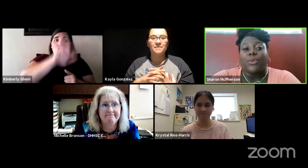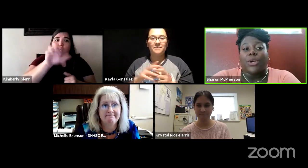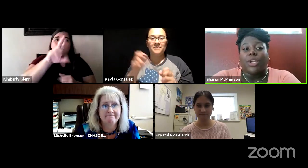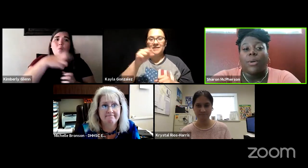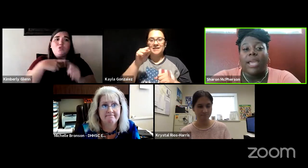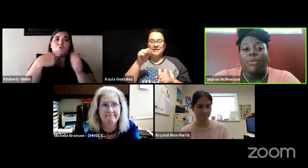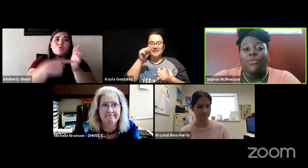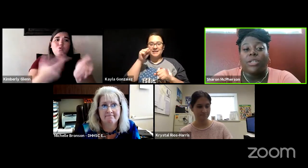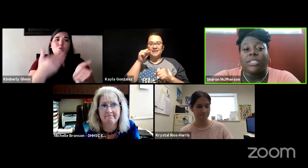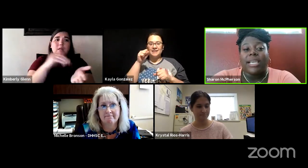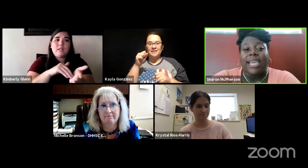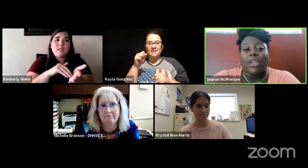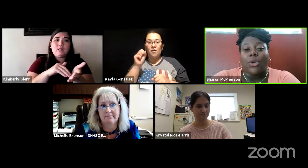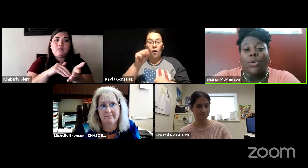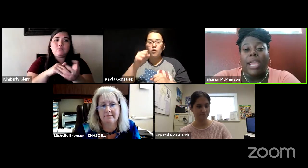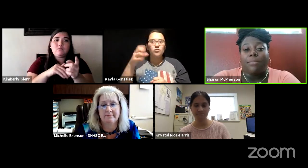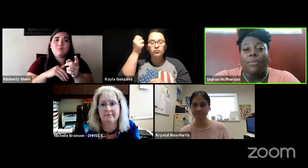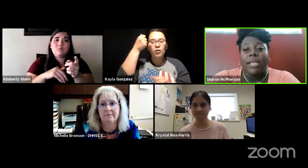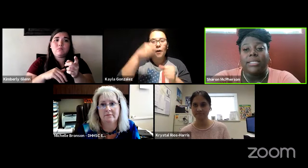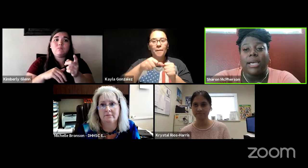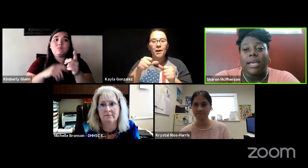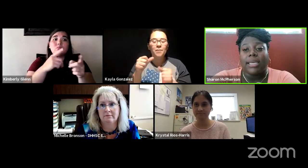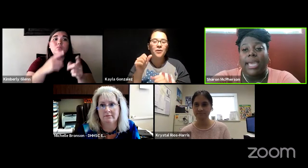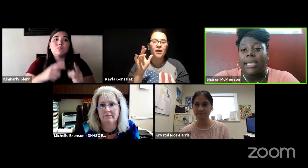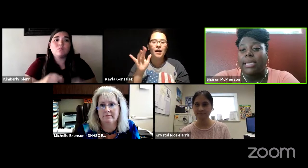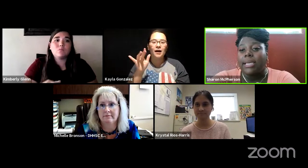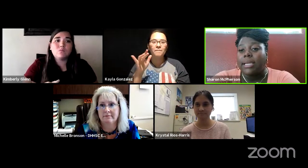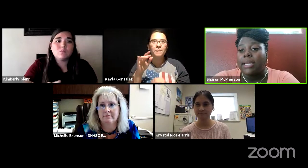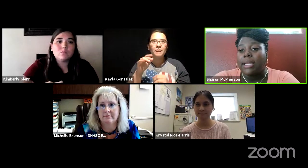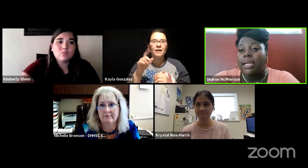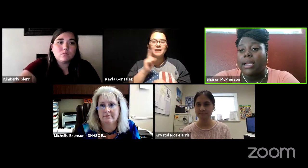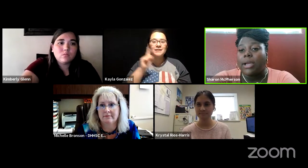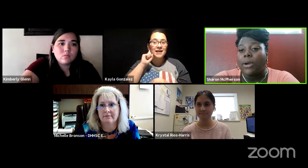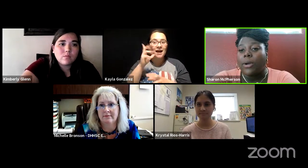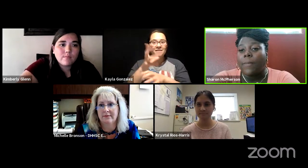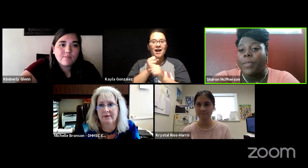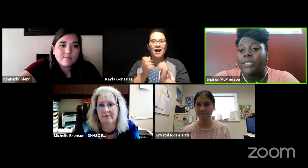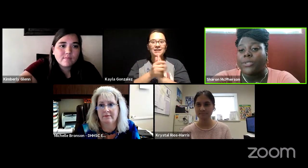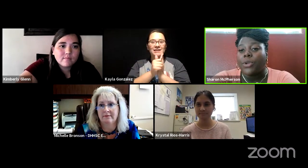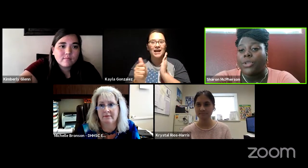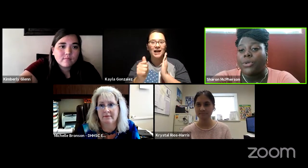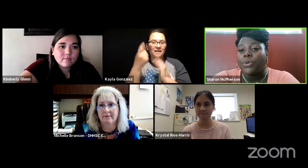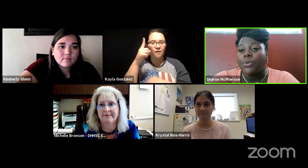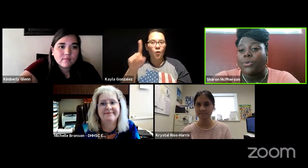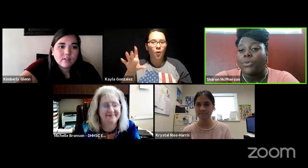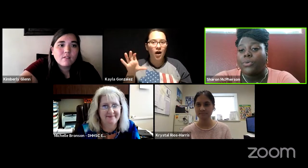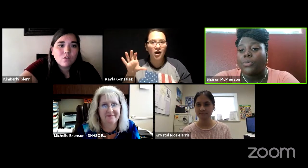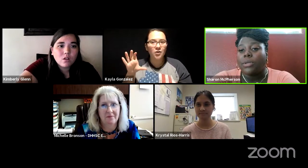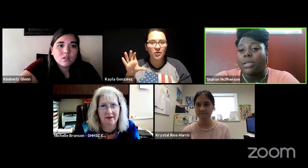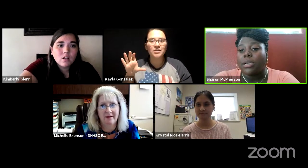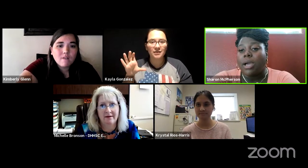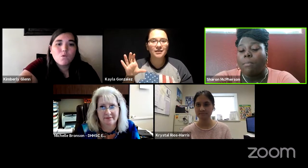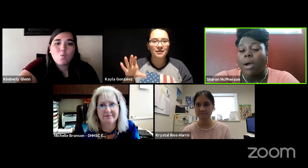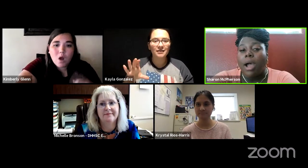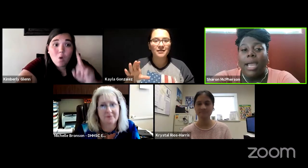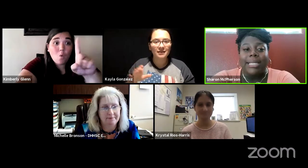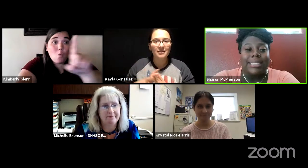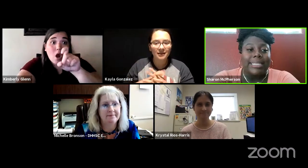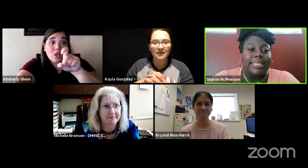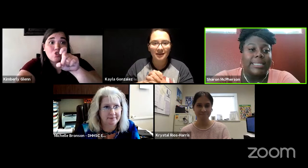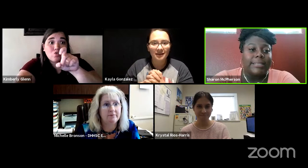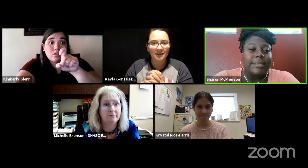All right, so we're going to go ahead and move on to the next category in points. Kayla, it's on you.